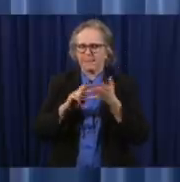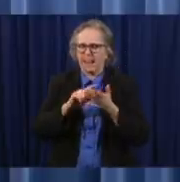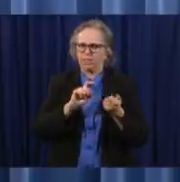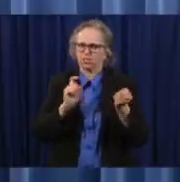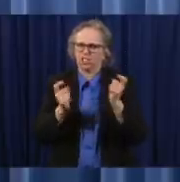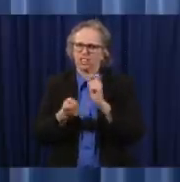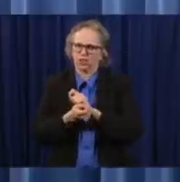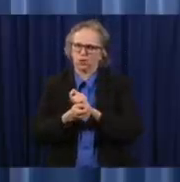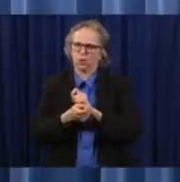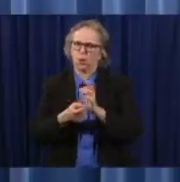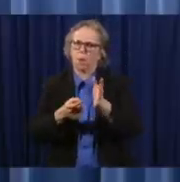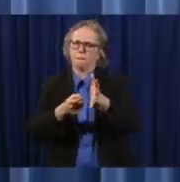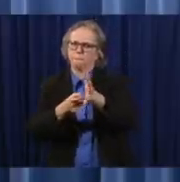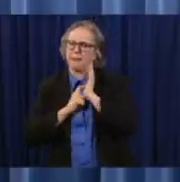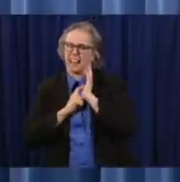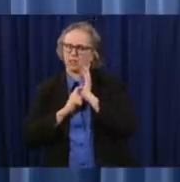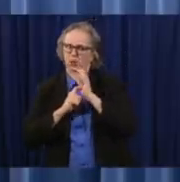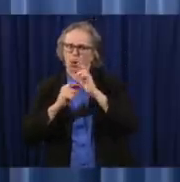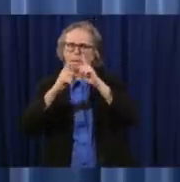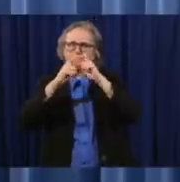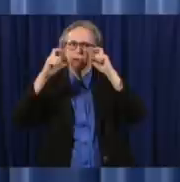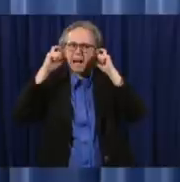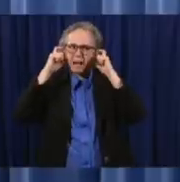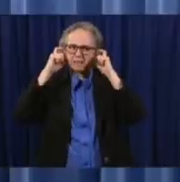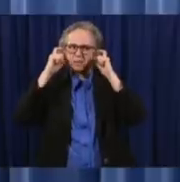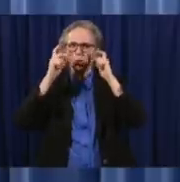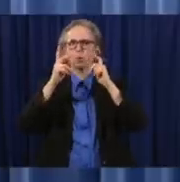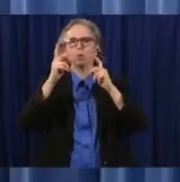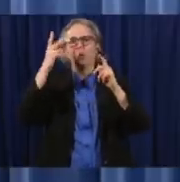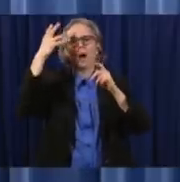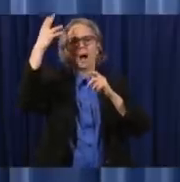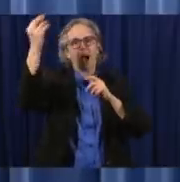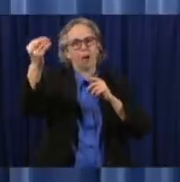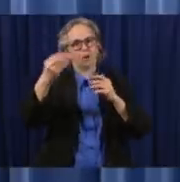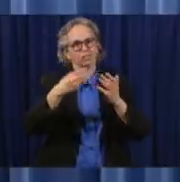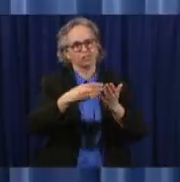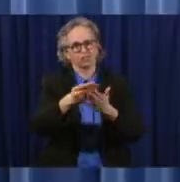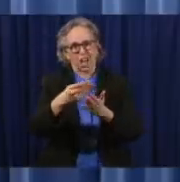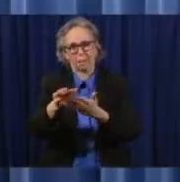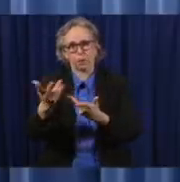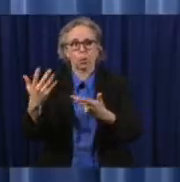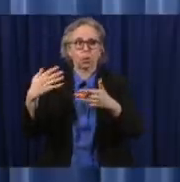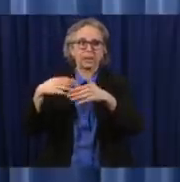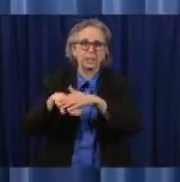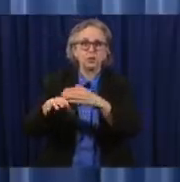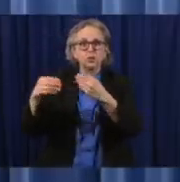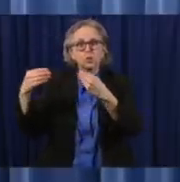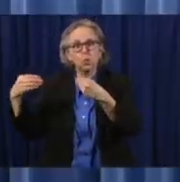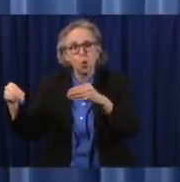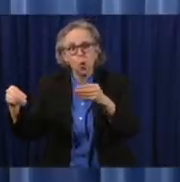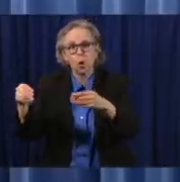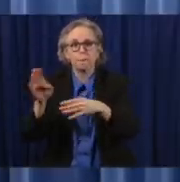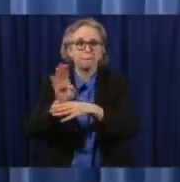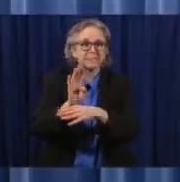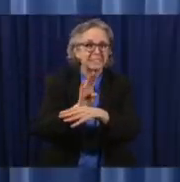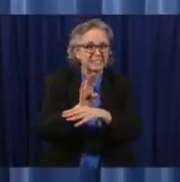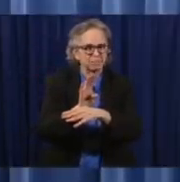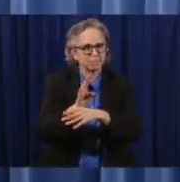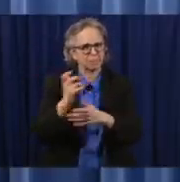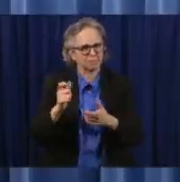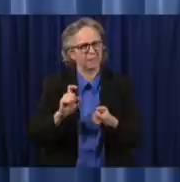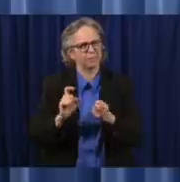for people who are shopping, going into a retail business, is